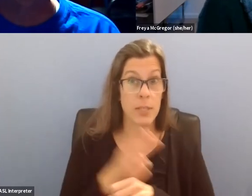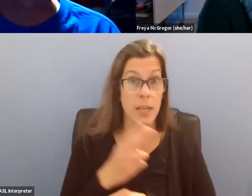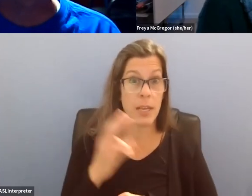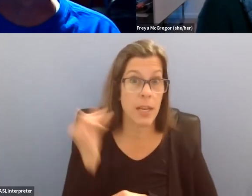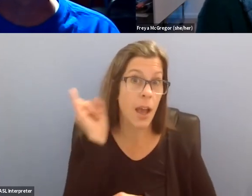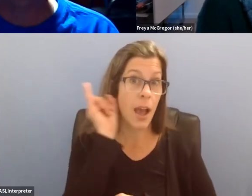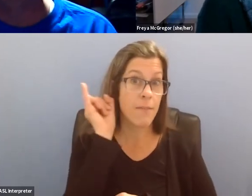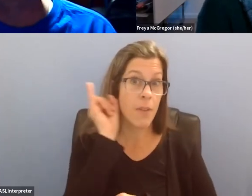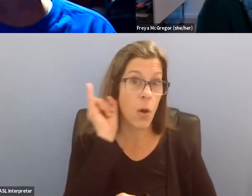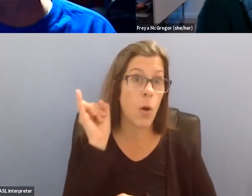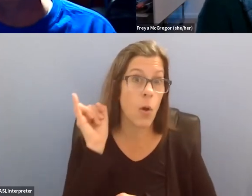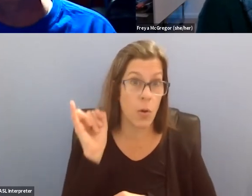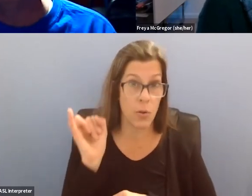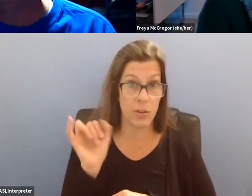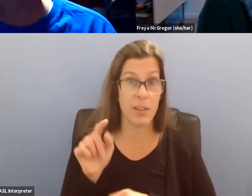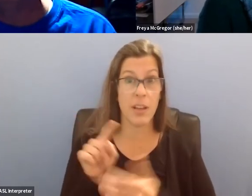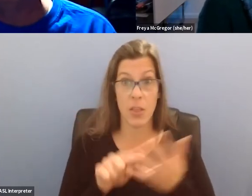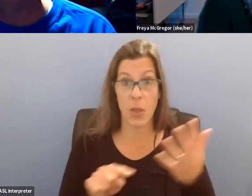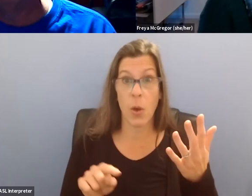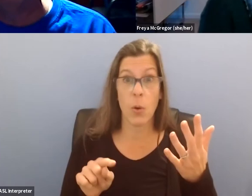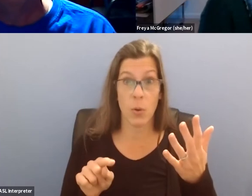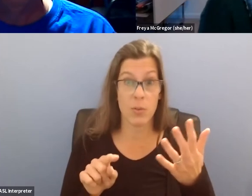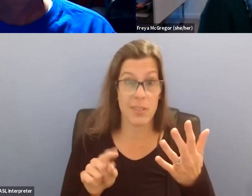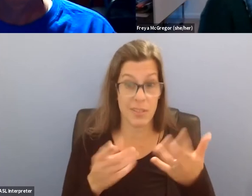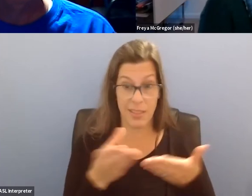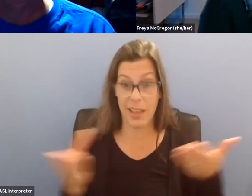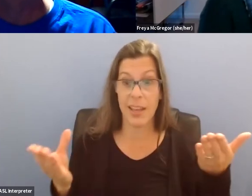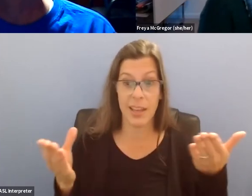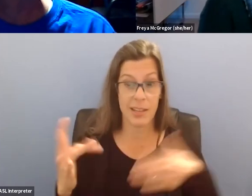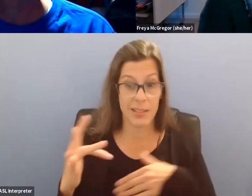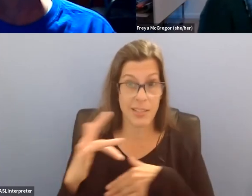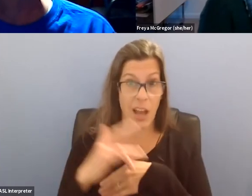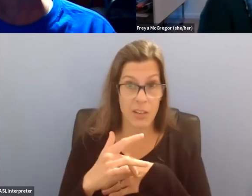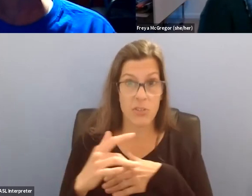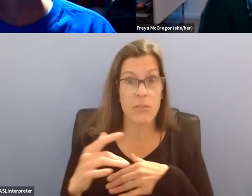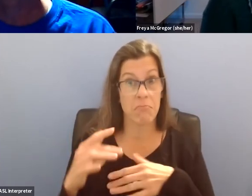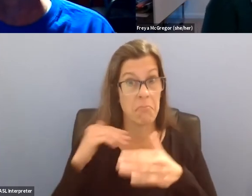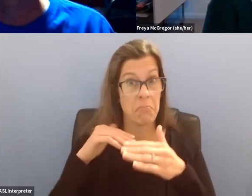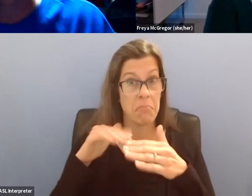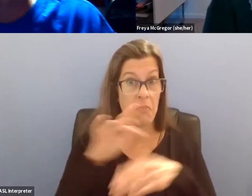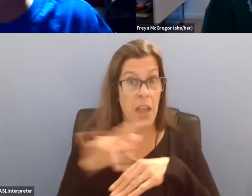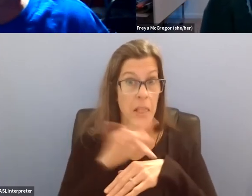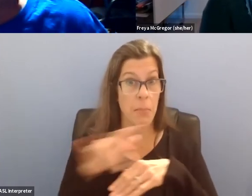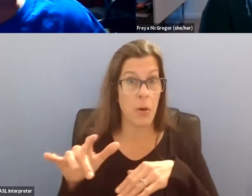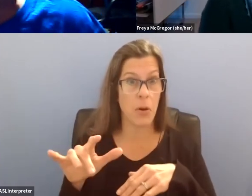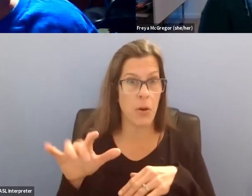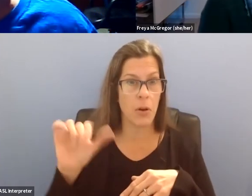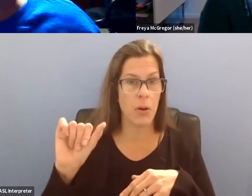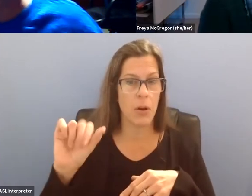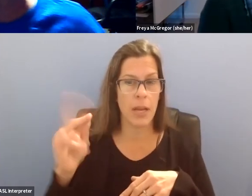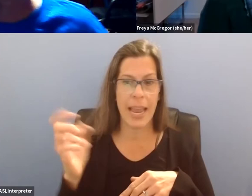these characteristics are available on some Android phones also, but with the iPhone, almost since its inception,